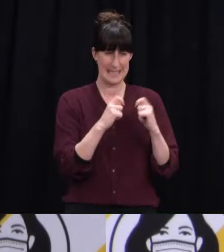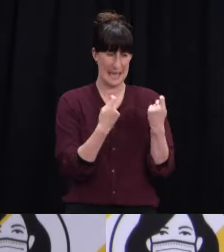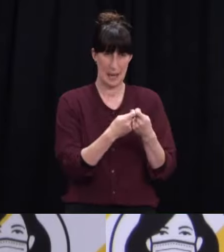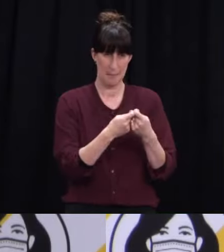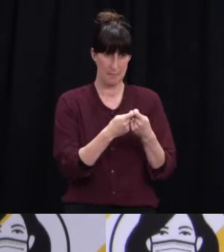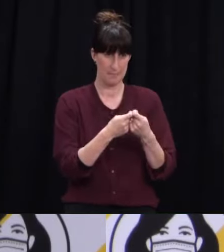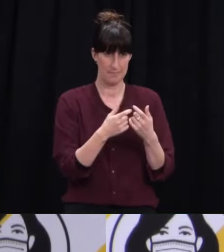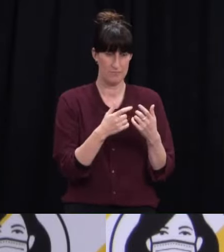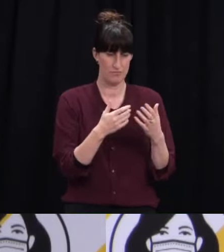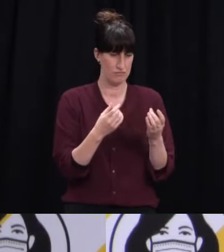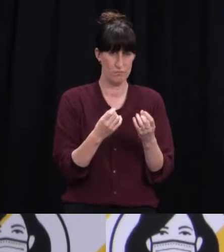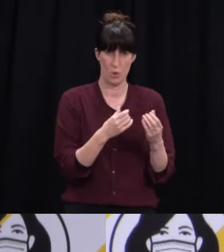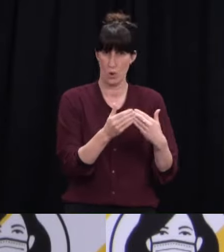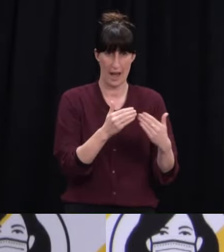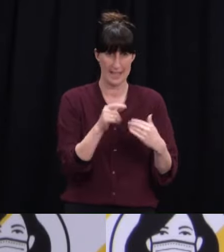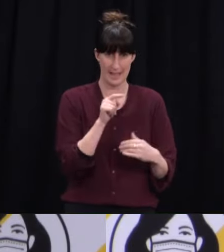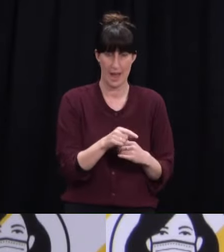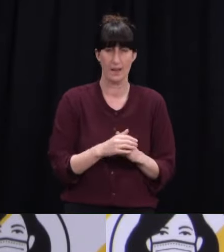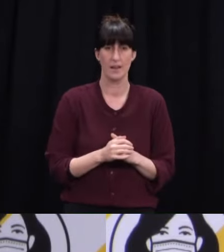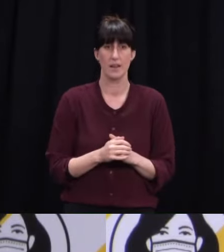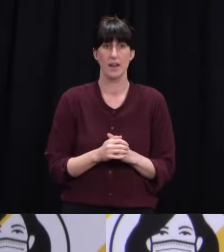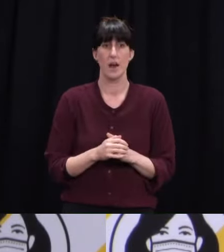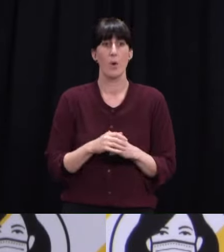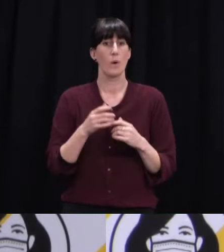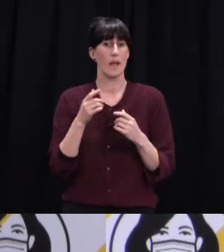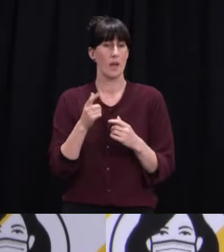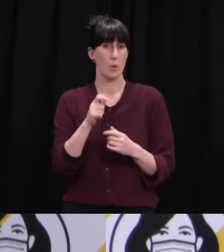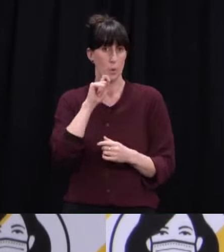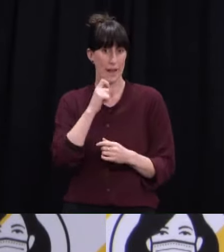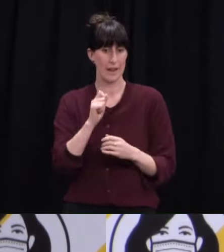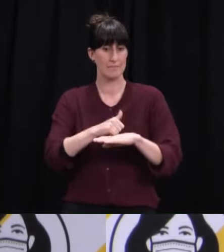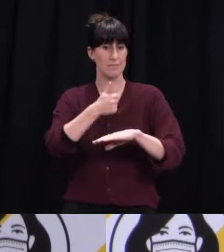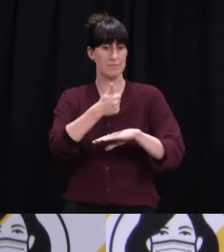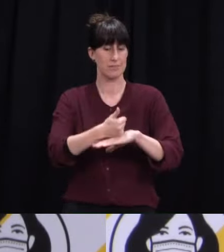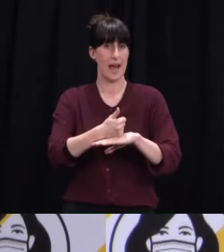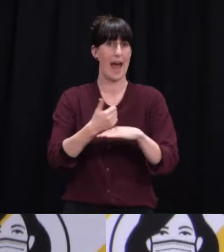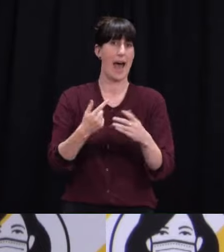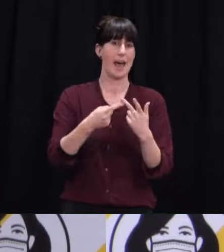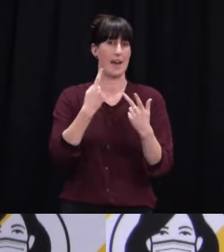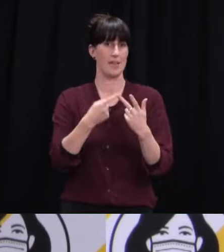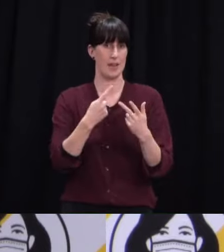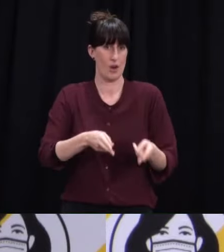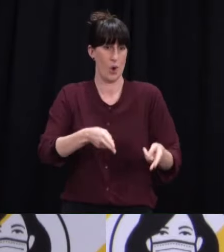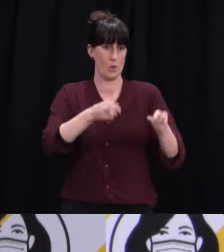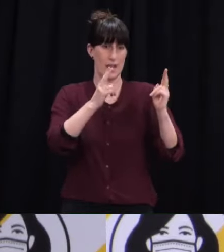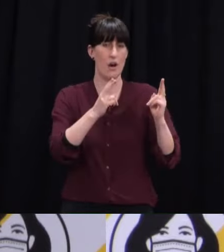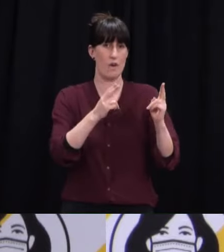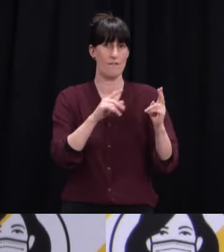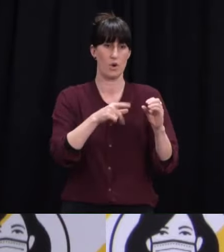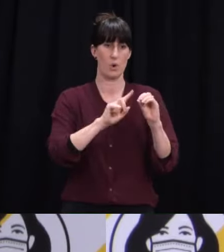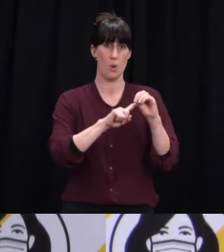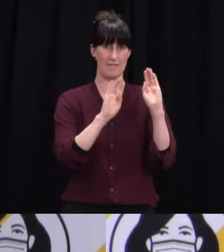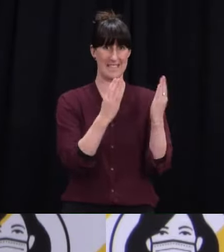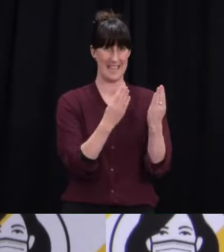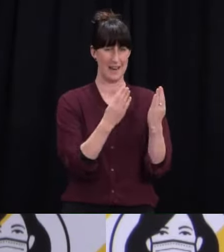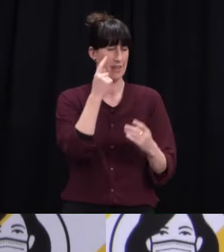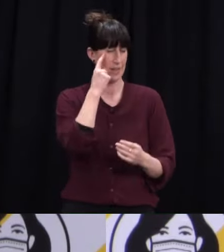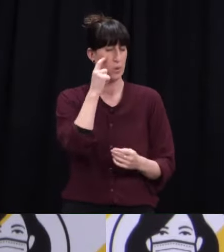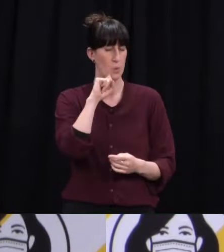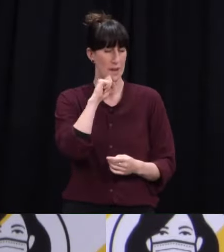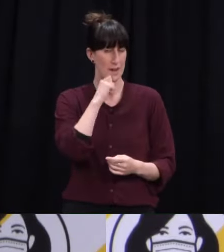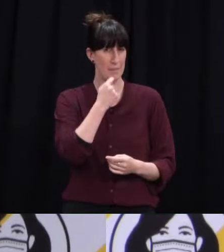another facility to take quarantine people in the event that we need that. And it is looking likely that we would need